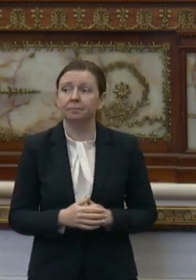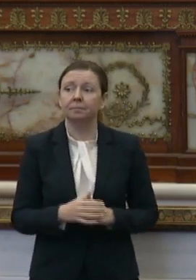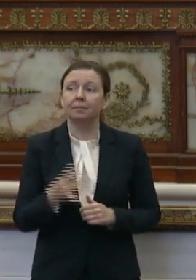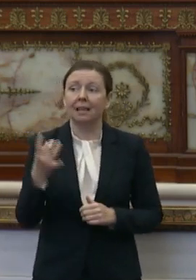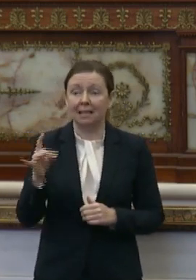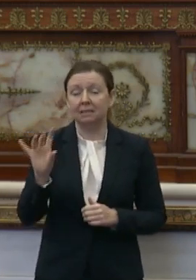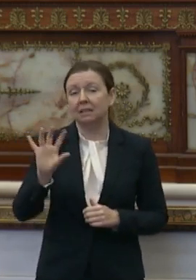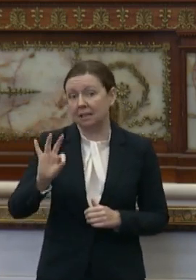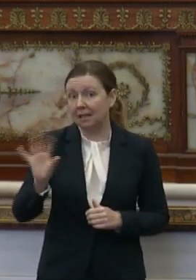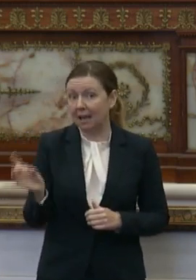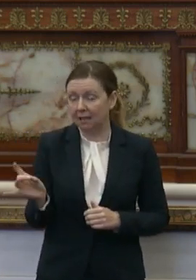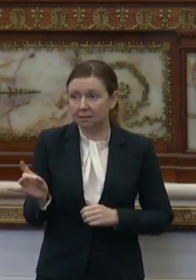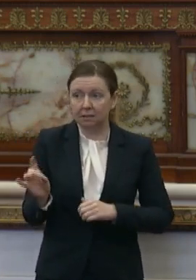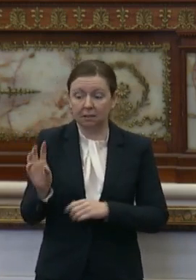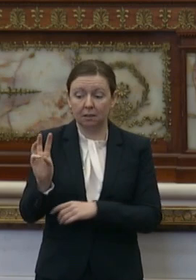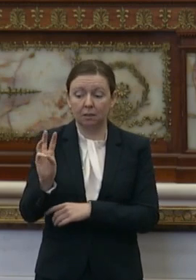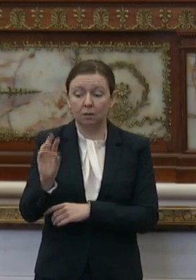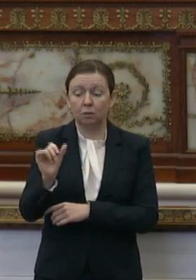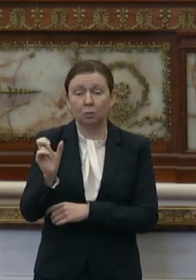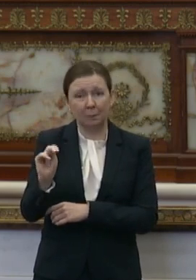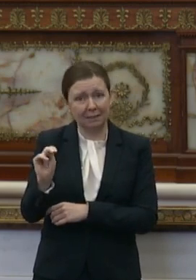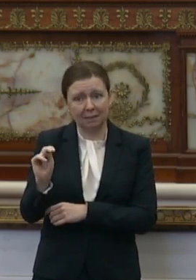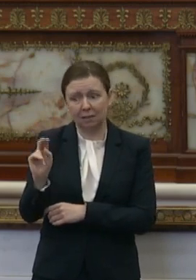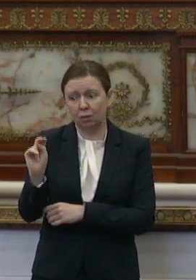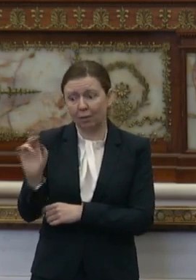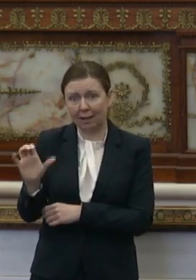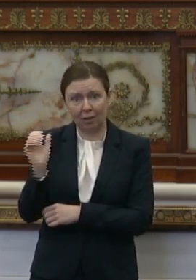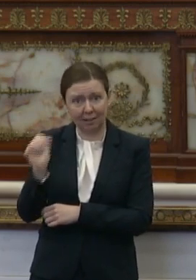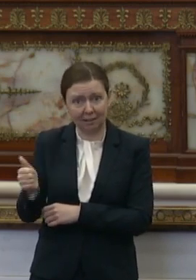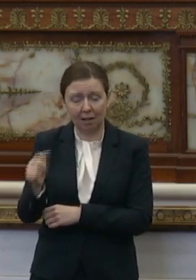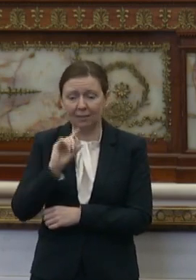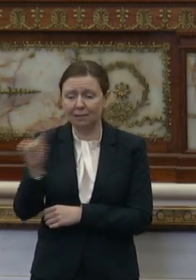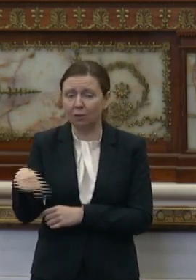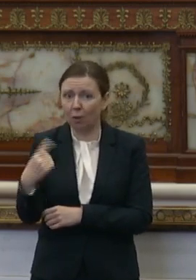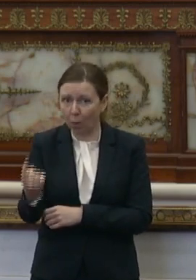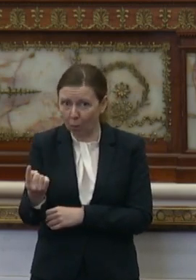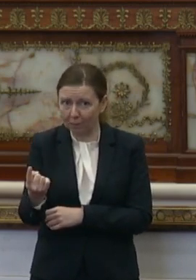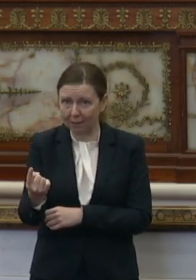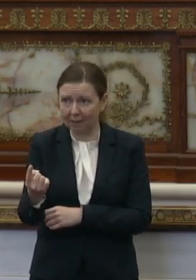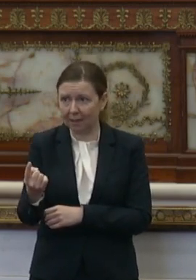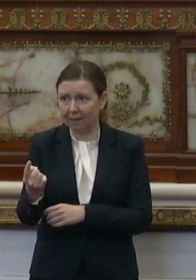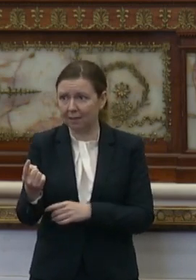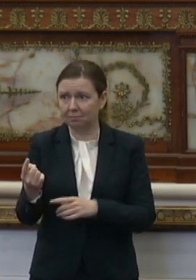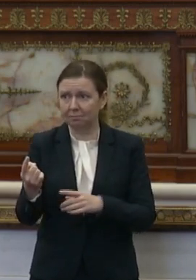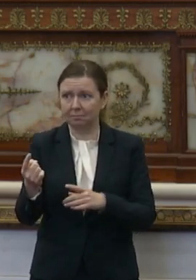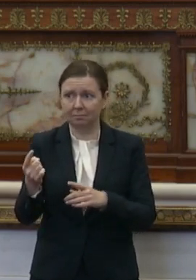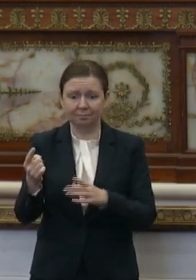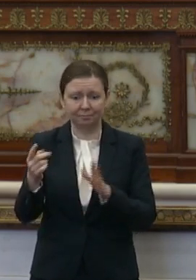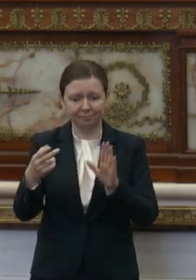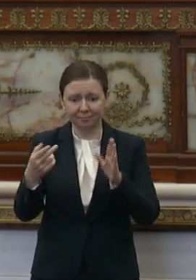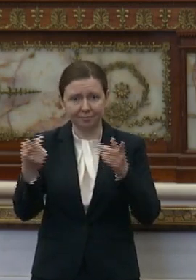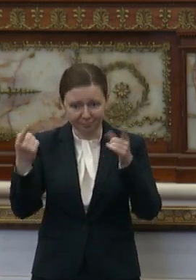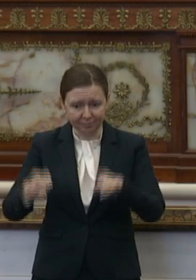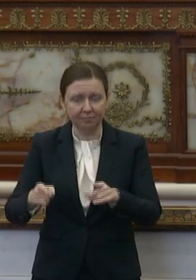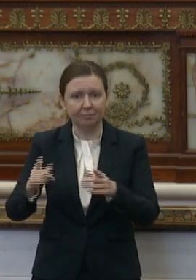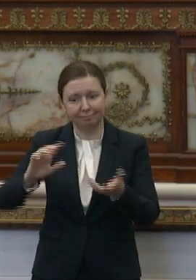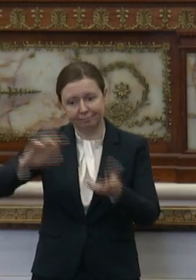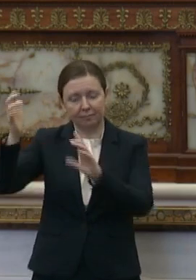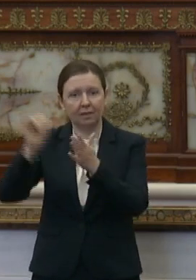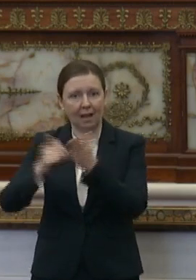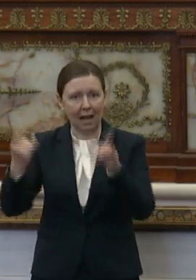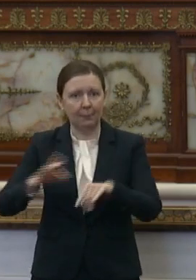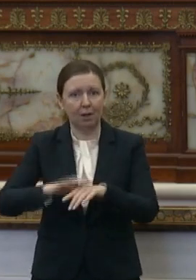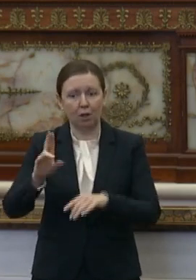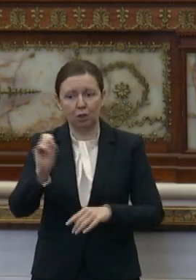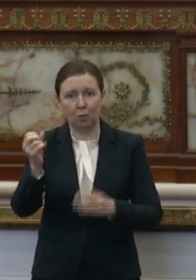in 1898. Wilmington, North Carolina is also the only coup d'etat that has occurred on U.S. soil. We had